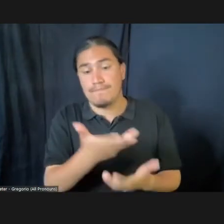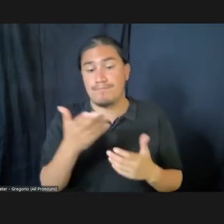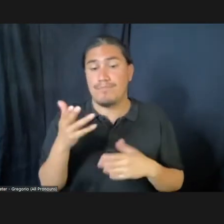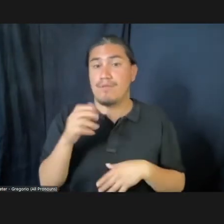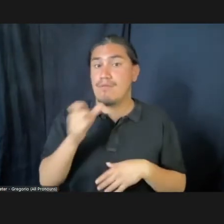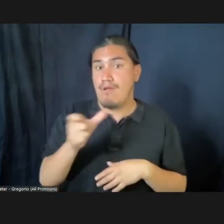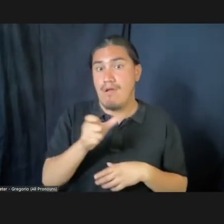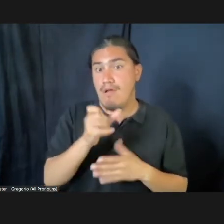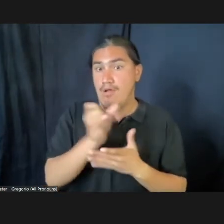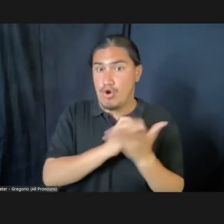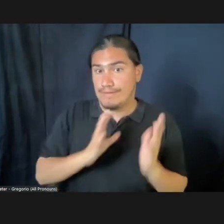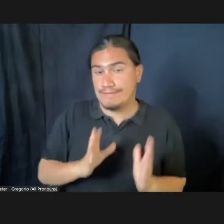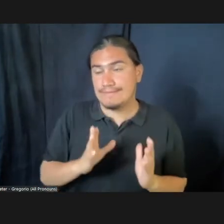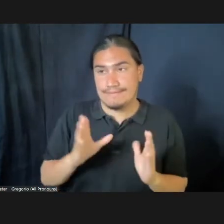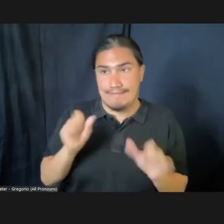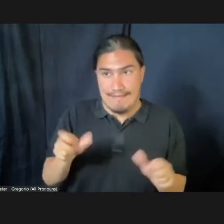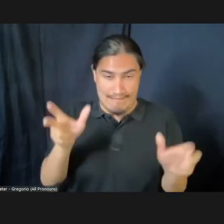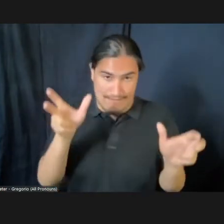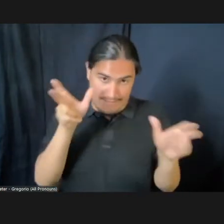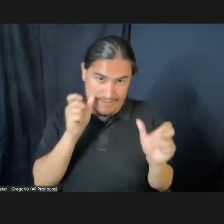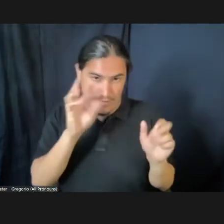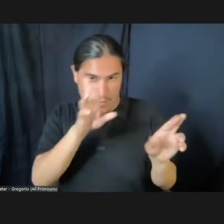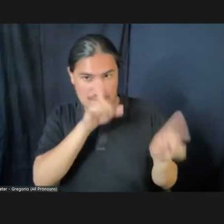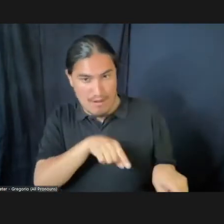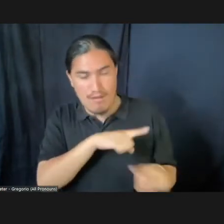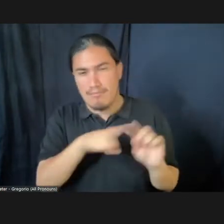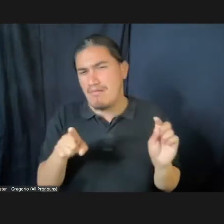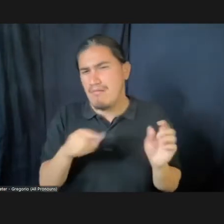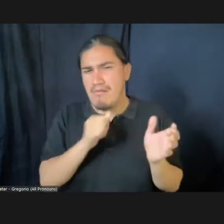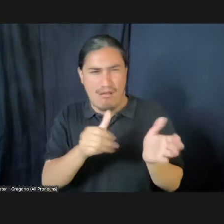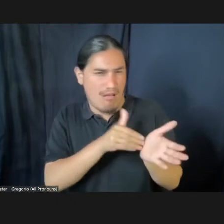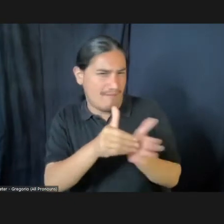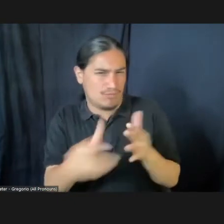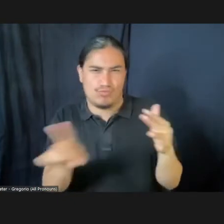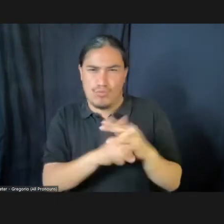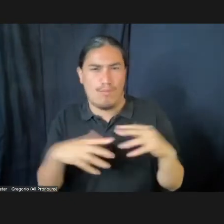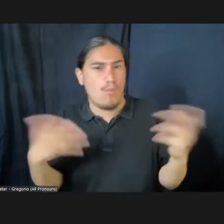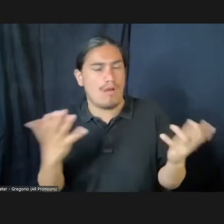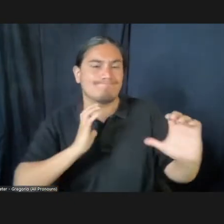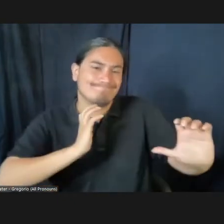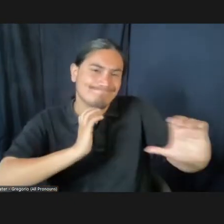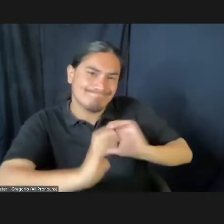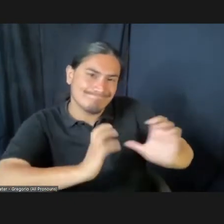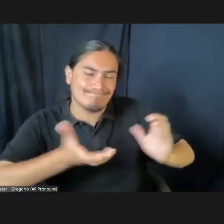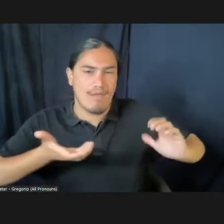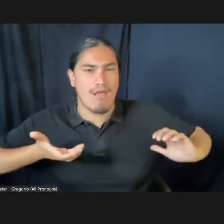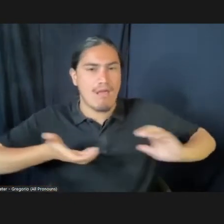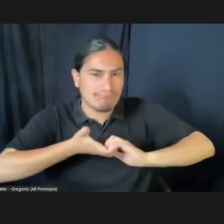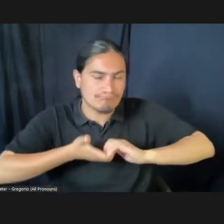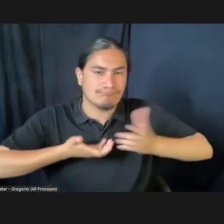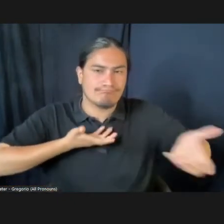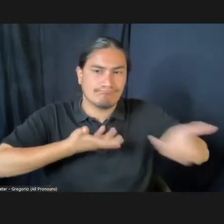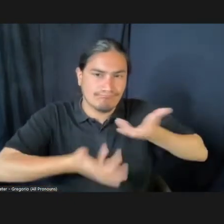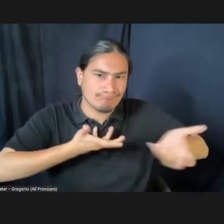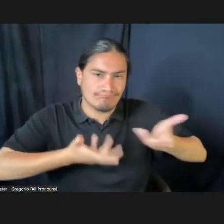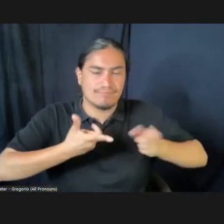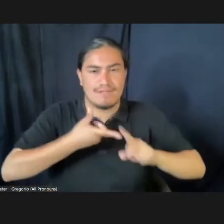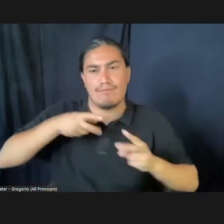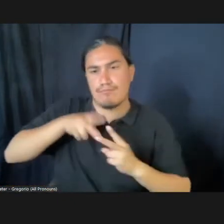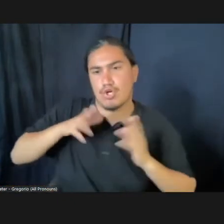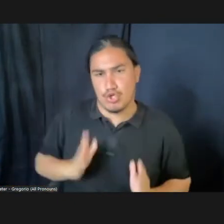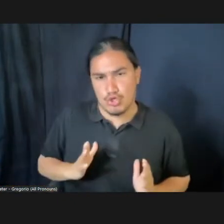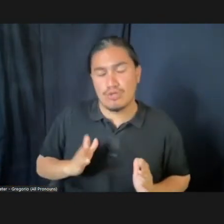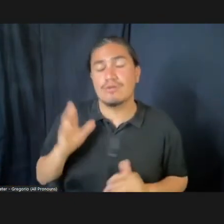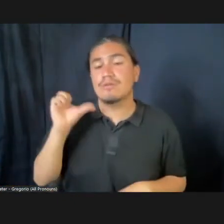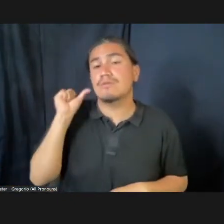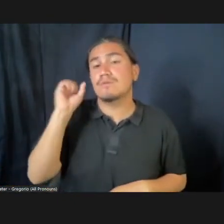listen, respond, or not. But rarely does the invitation to conversation, to co-creation, come from the partner. I